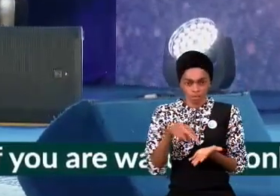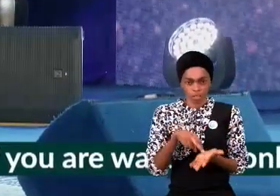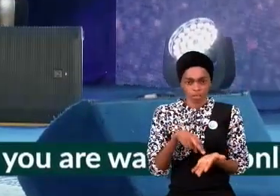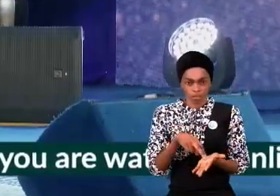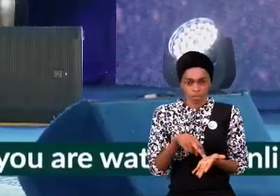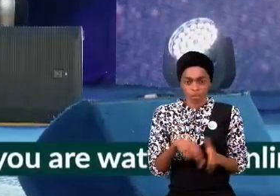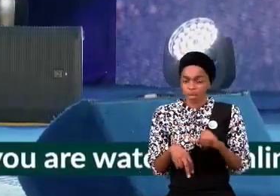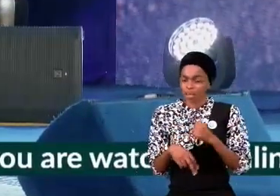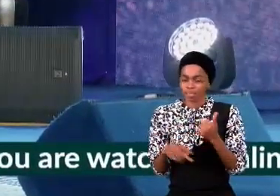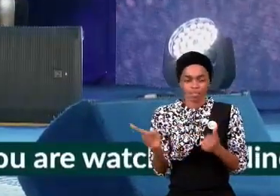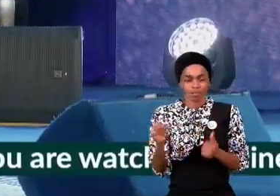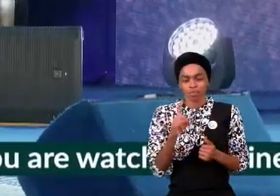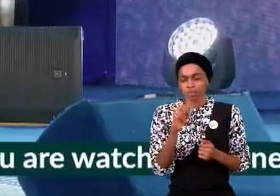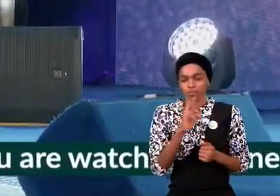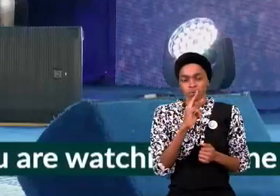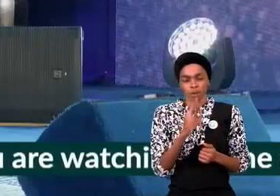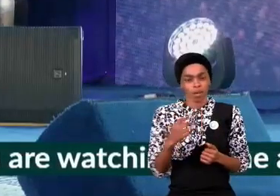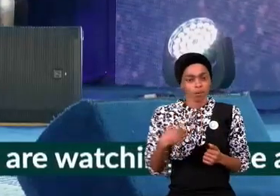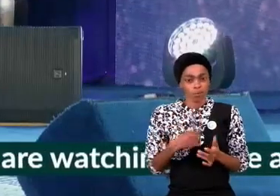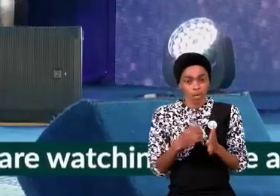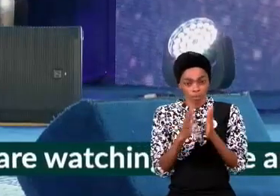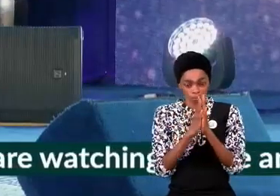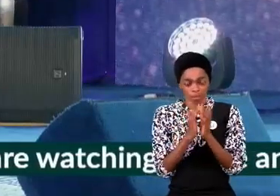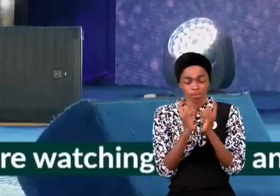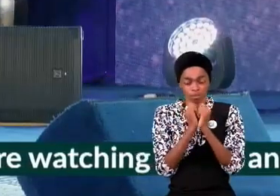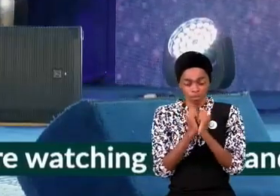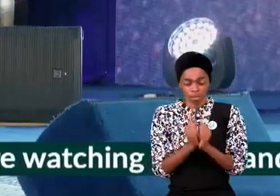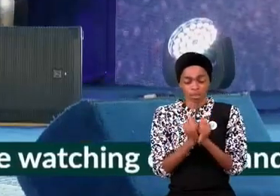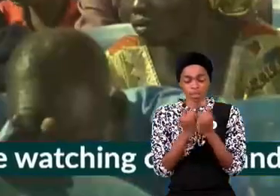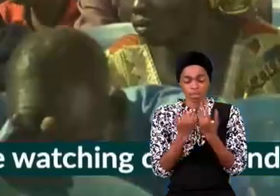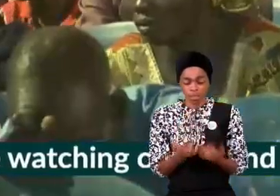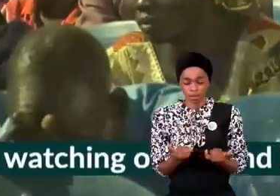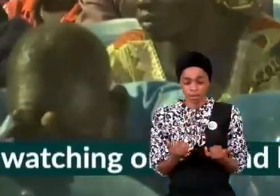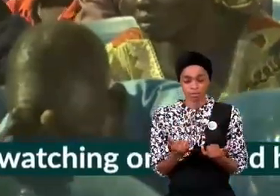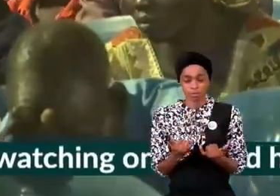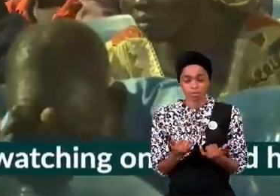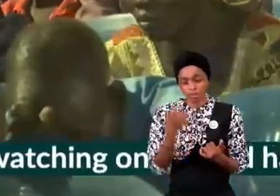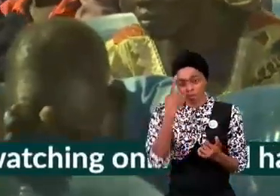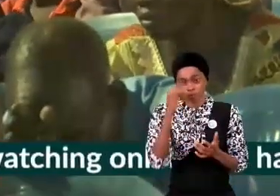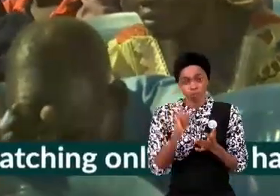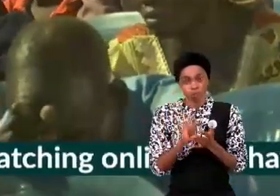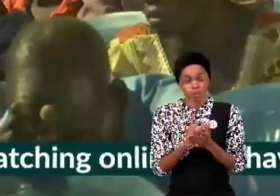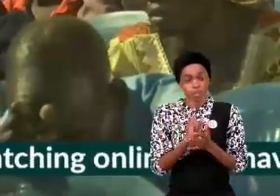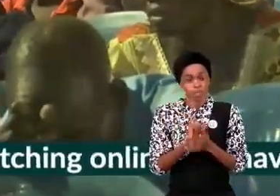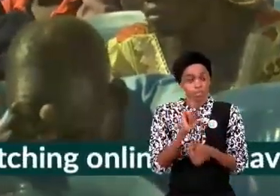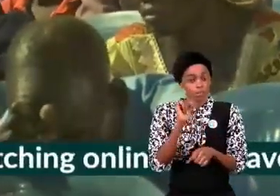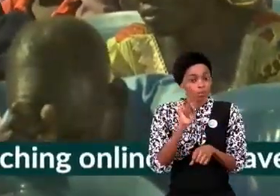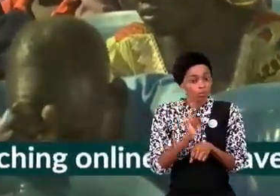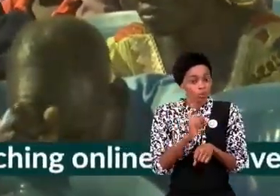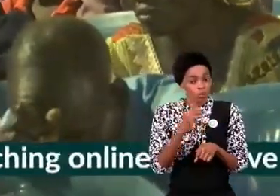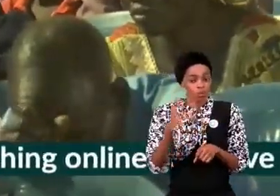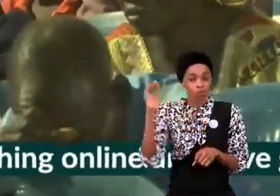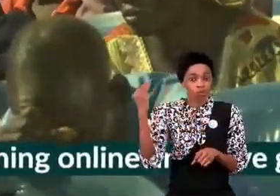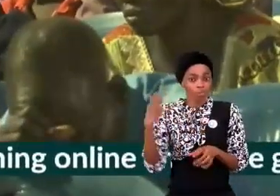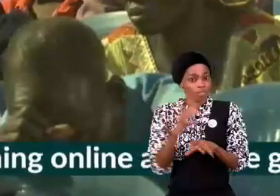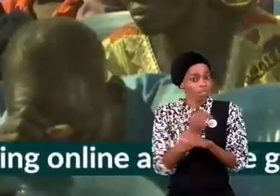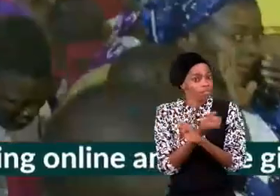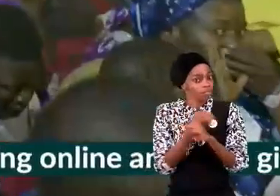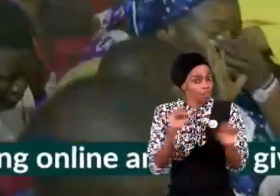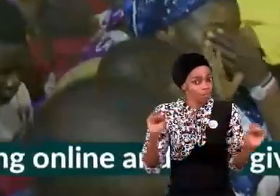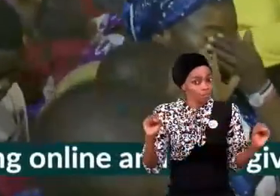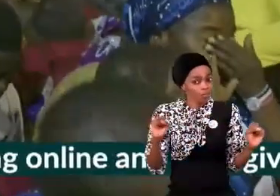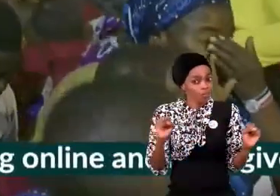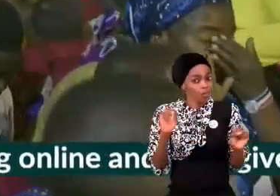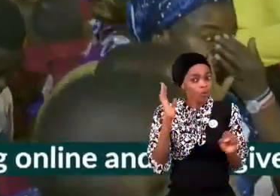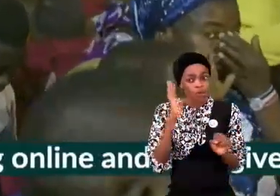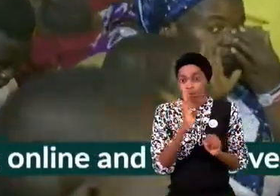that work of grace, salvation, to be effected in your life. Raise up the hand. God